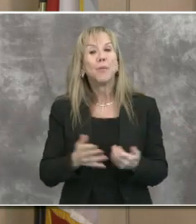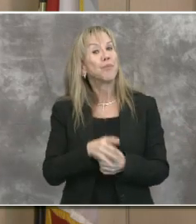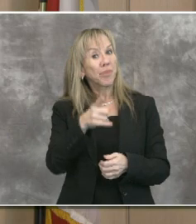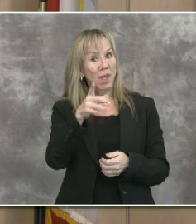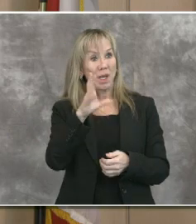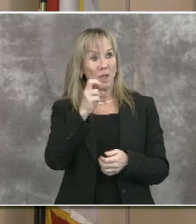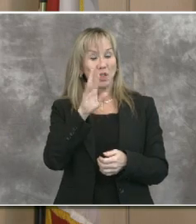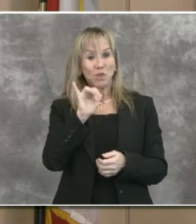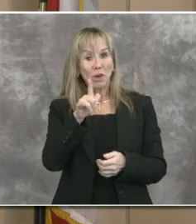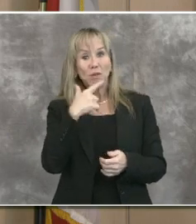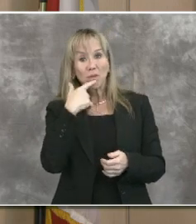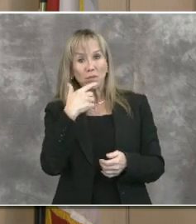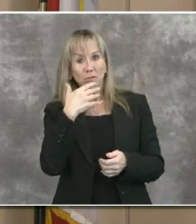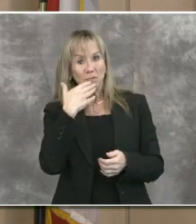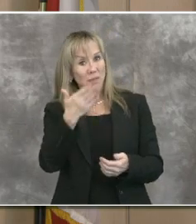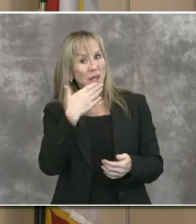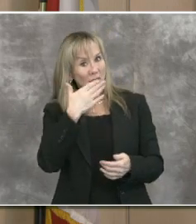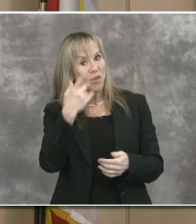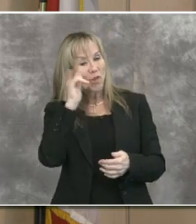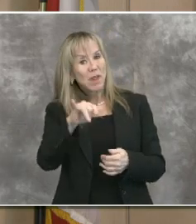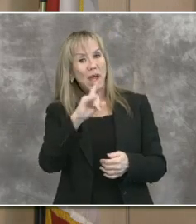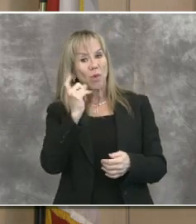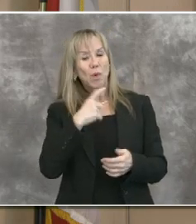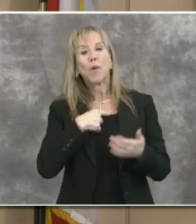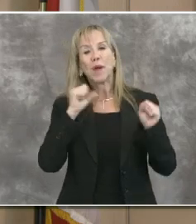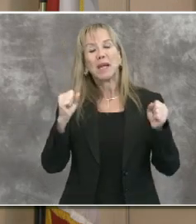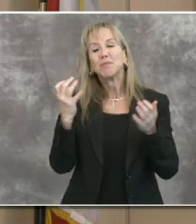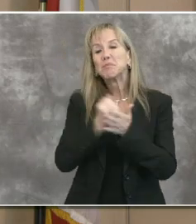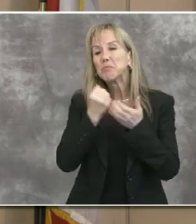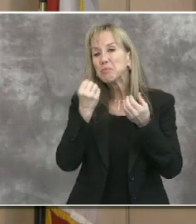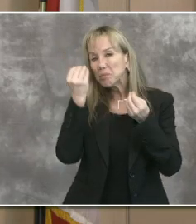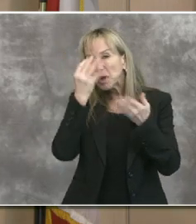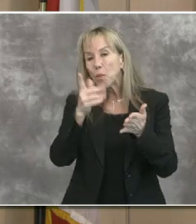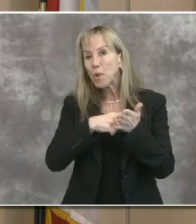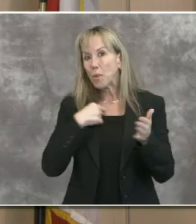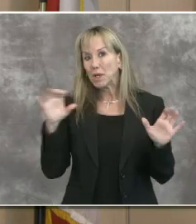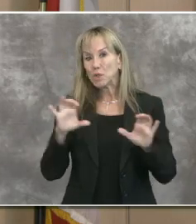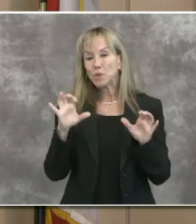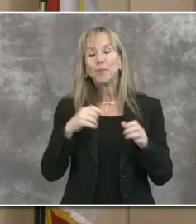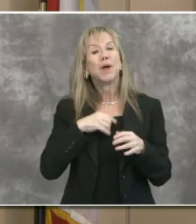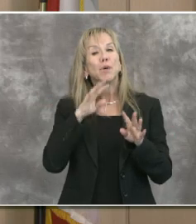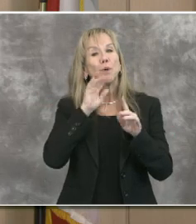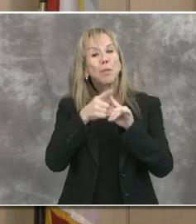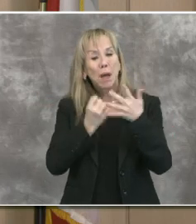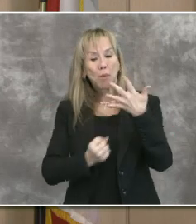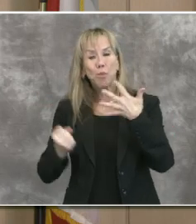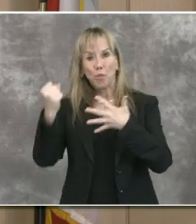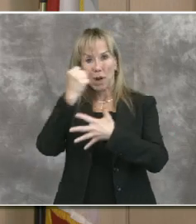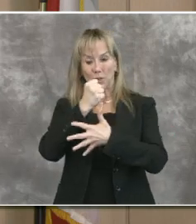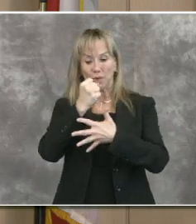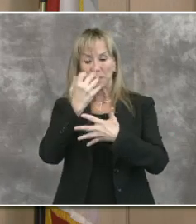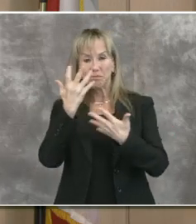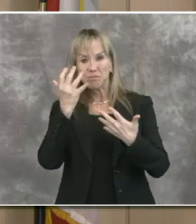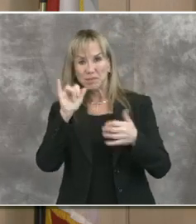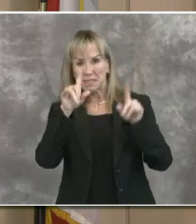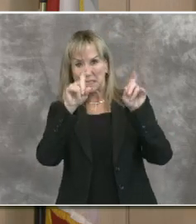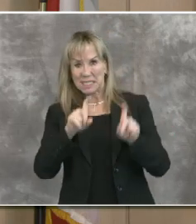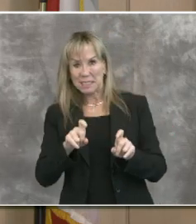that question, as it gives us an opportunity to share what we are doing. I just talked about prioritized testing. Long-term care